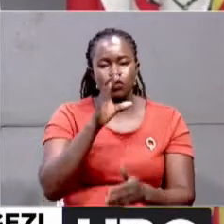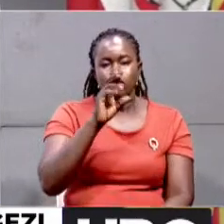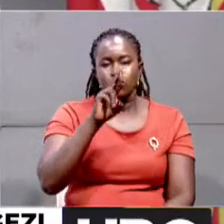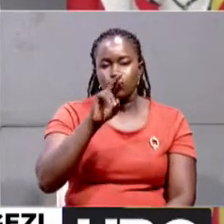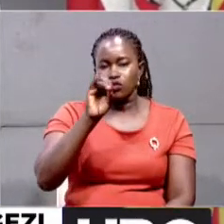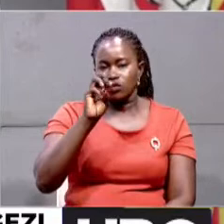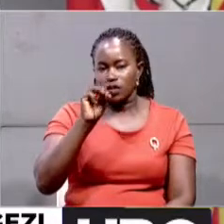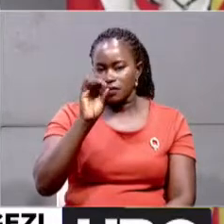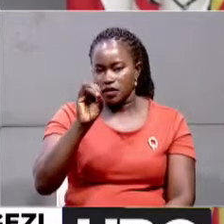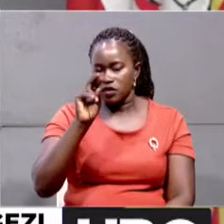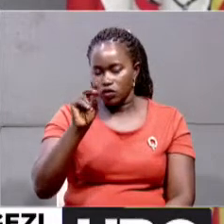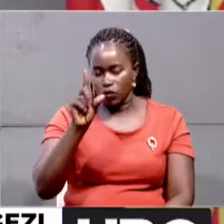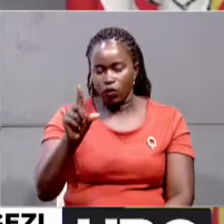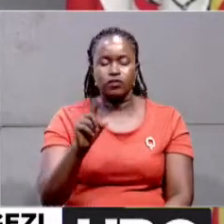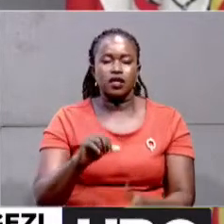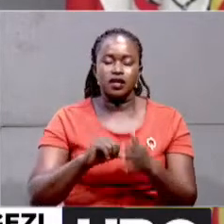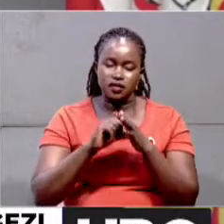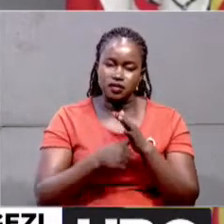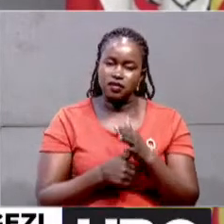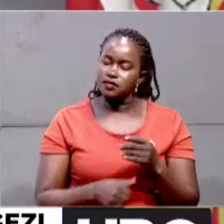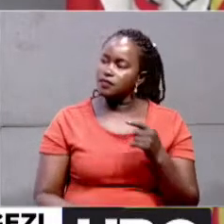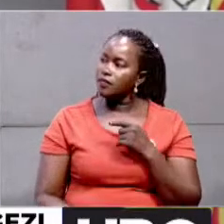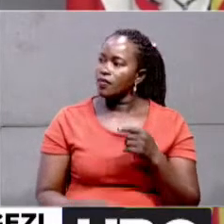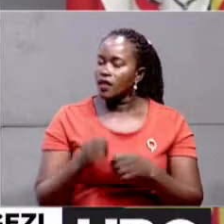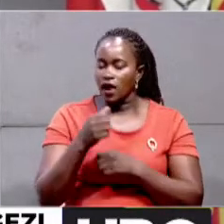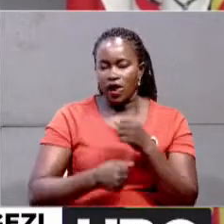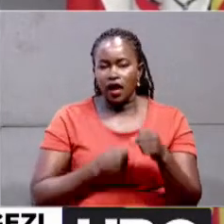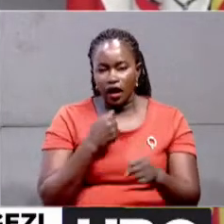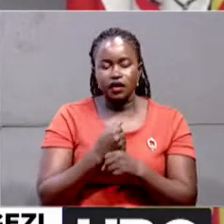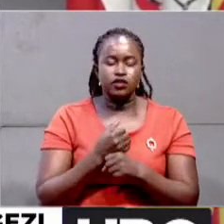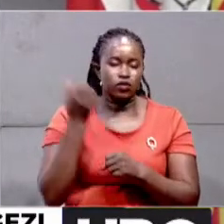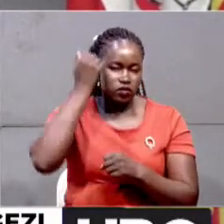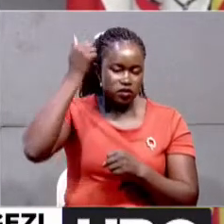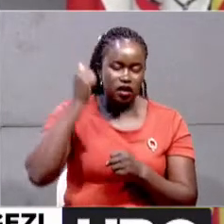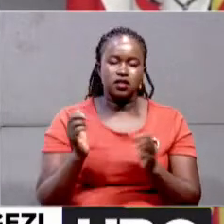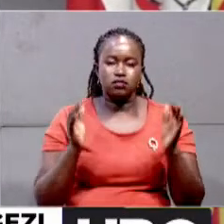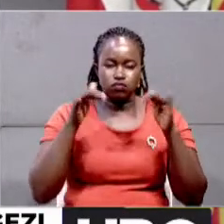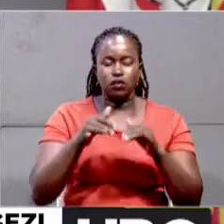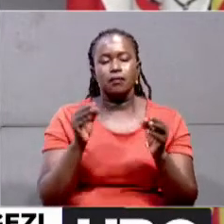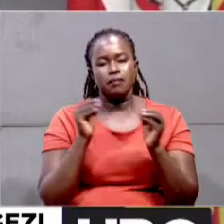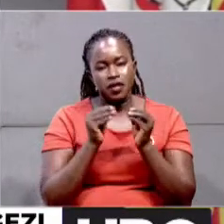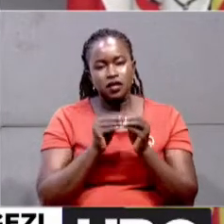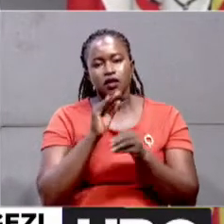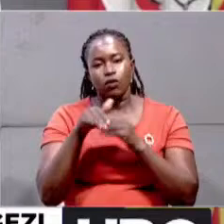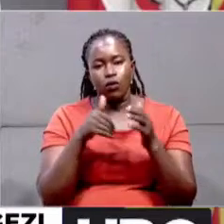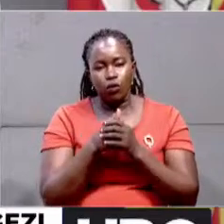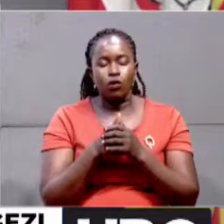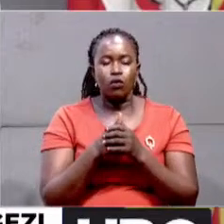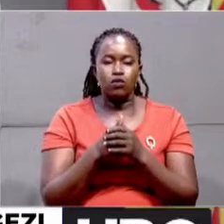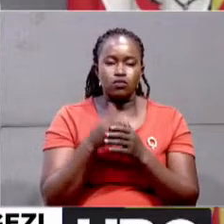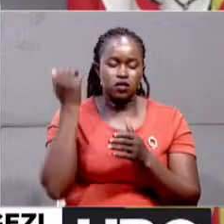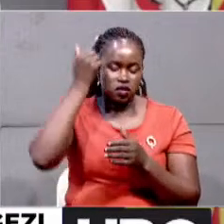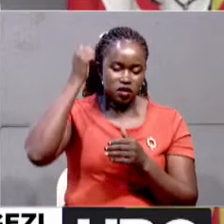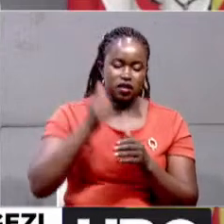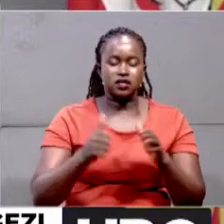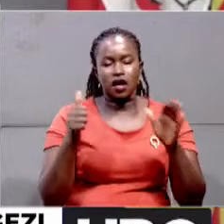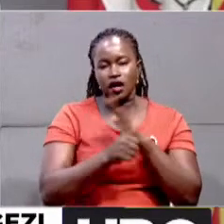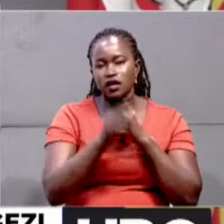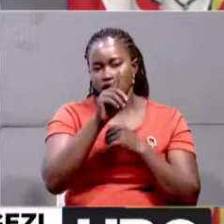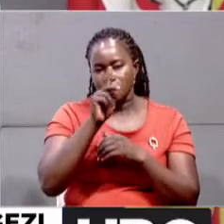of the symposium. The annual prosecutor symposium is a meeting that brings together all prosecutors in the office of the